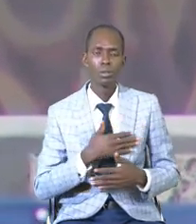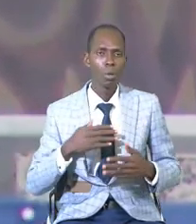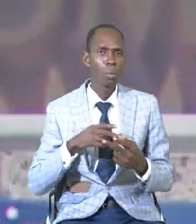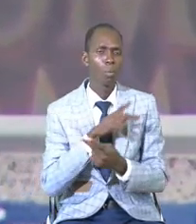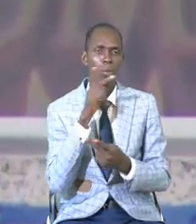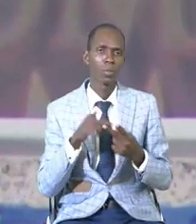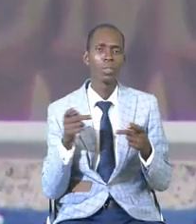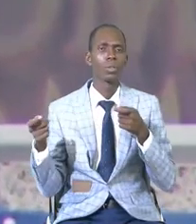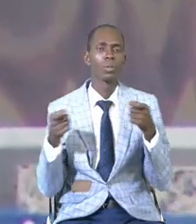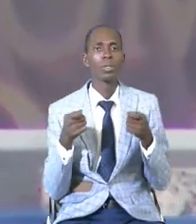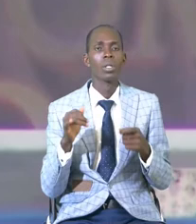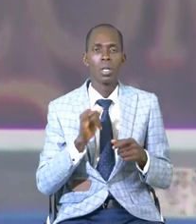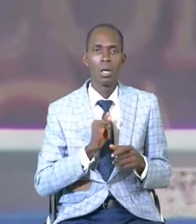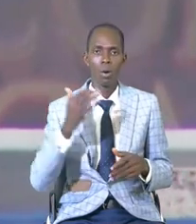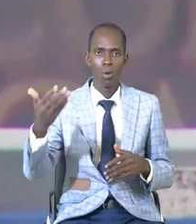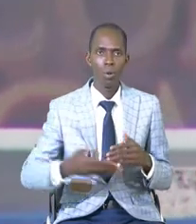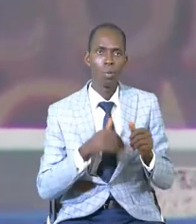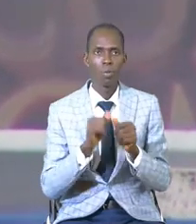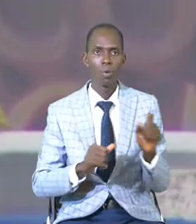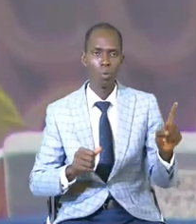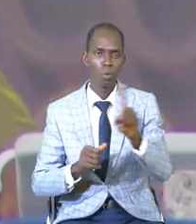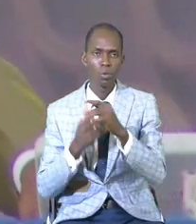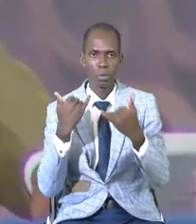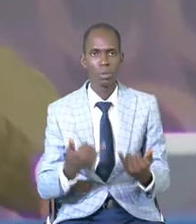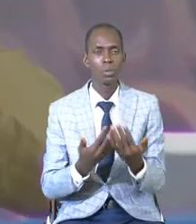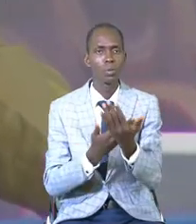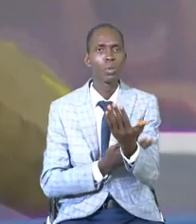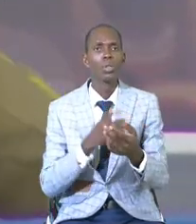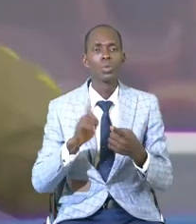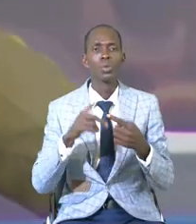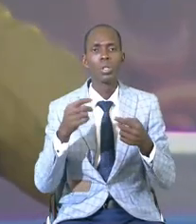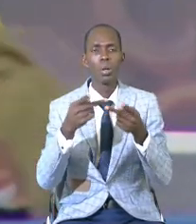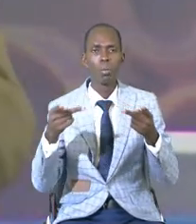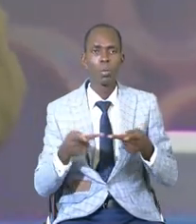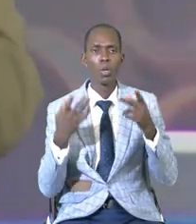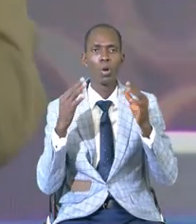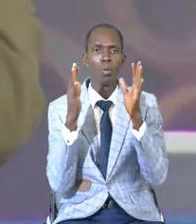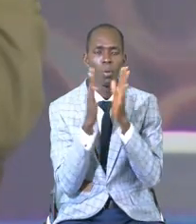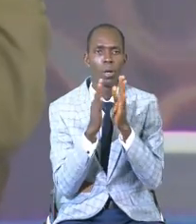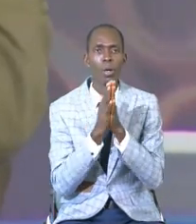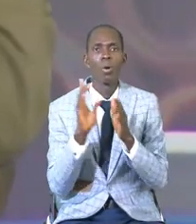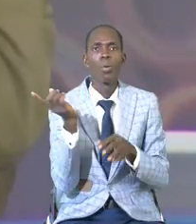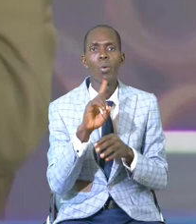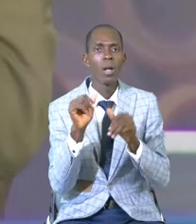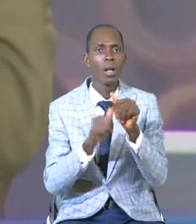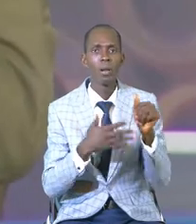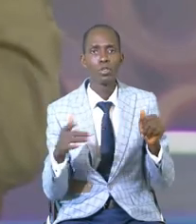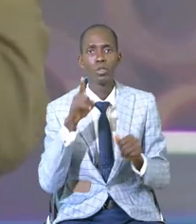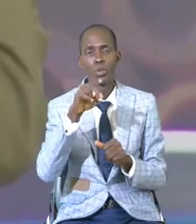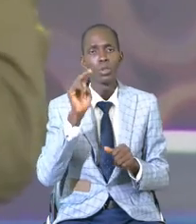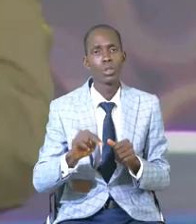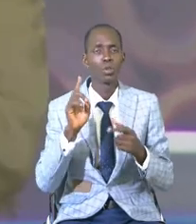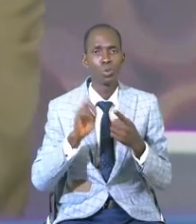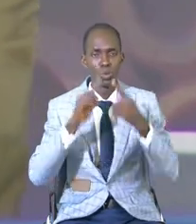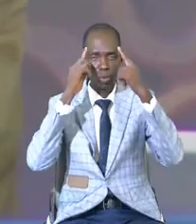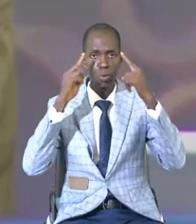dominion. I welcome every one of you this morning to the place of prayer where everything you need to succeed and